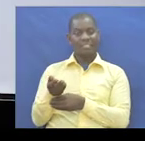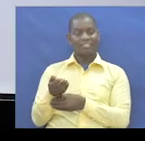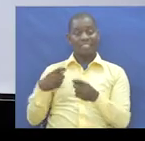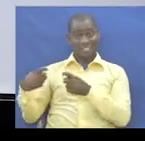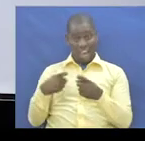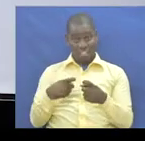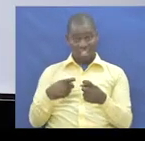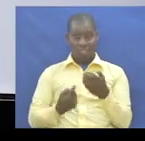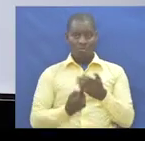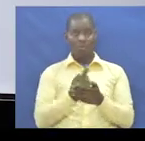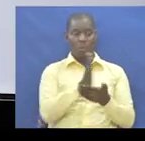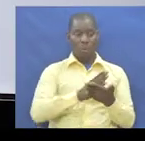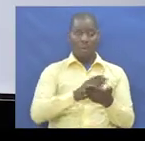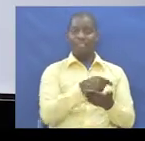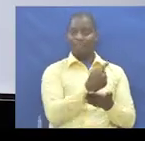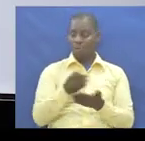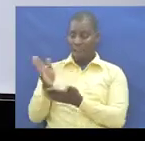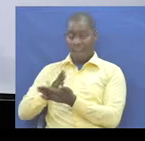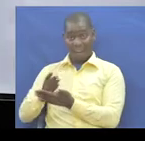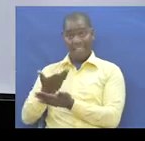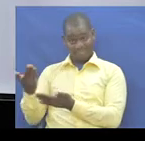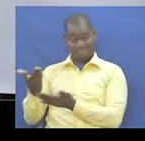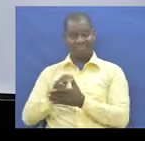which results from the